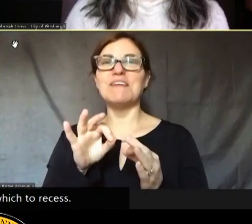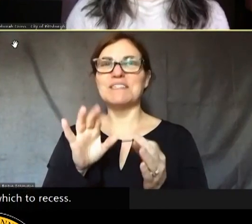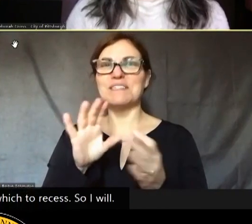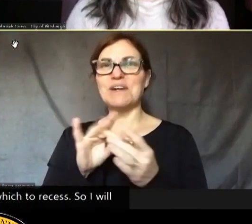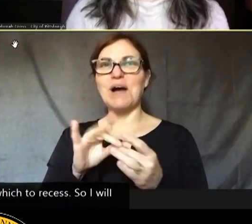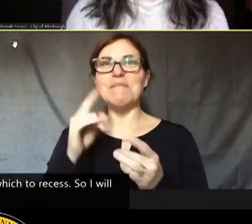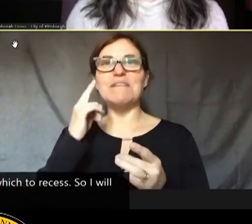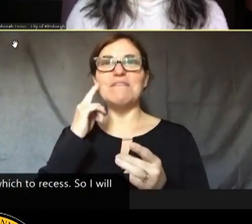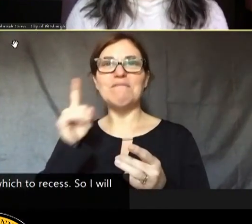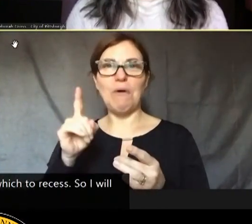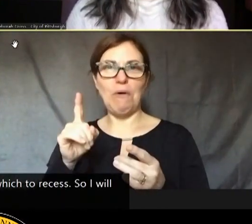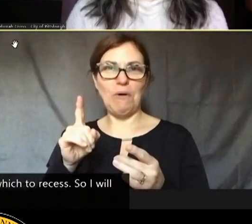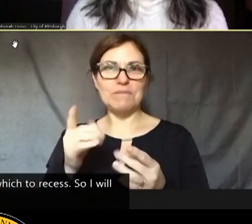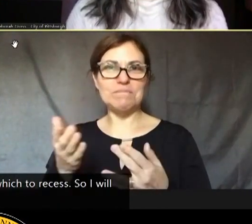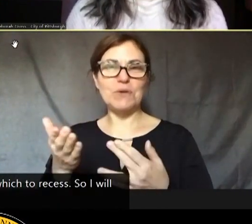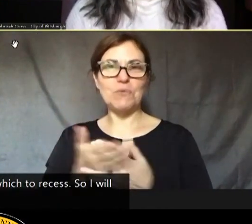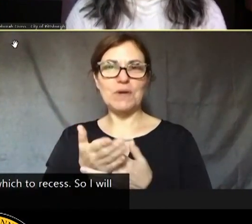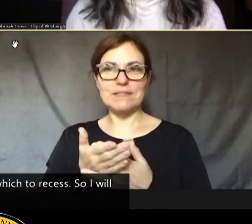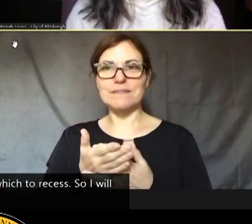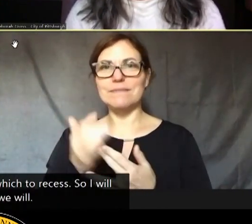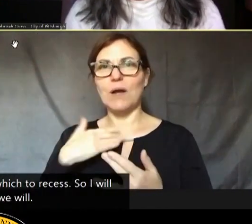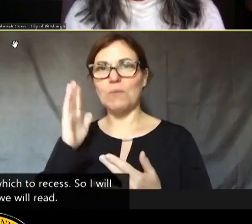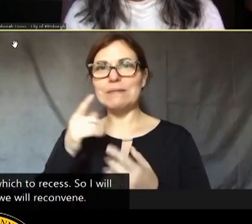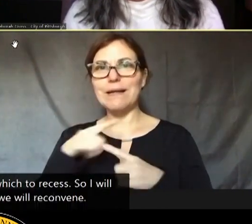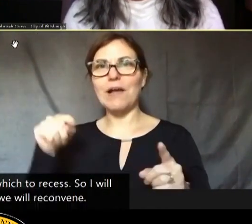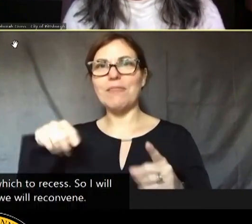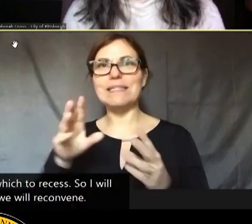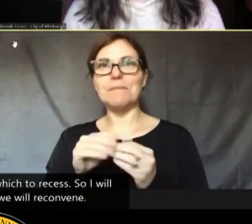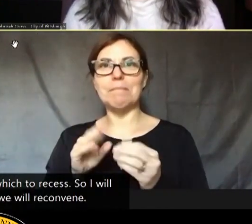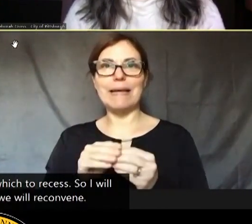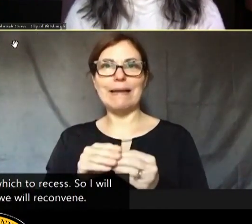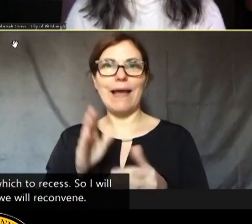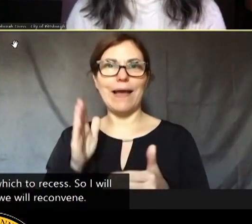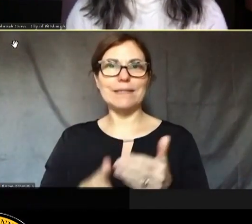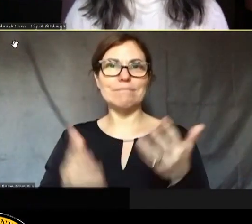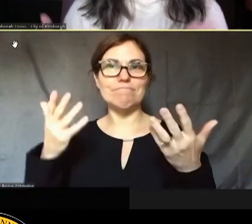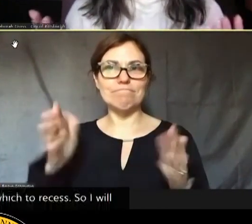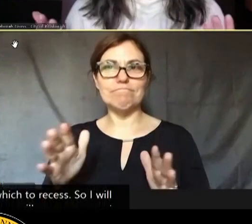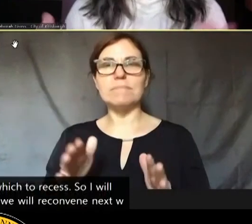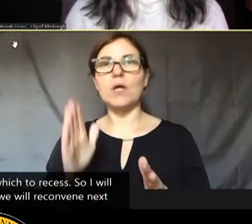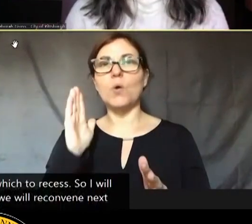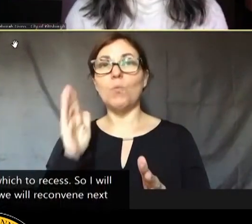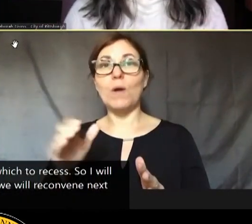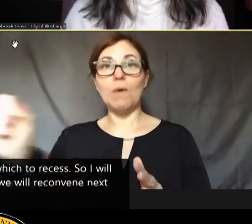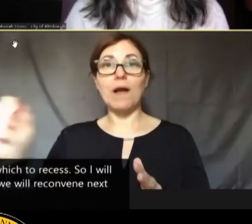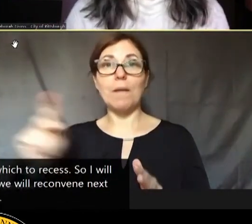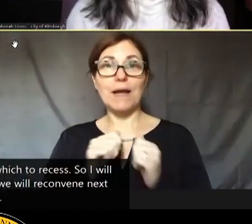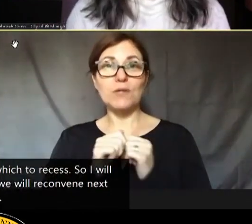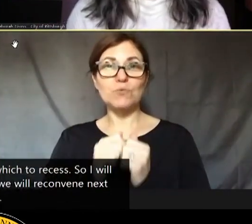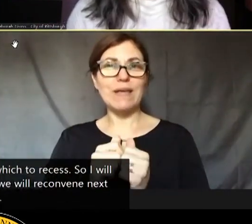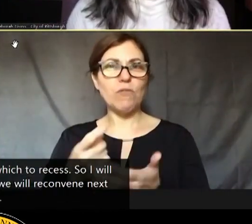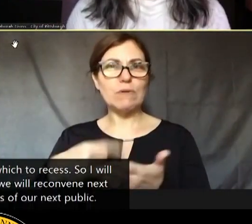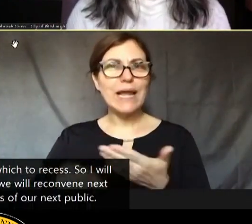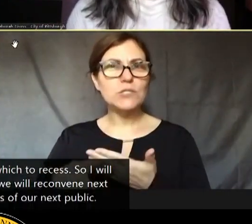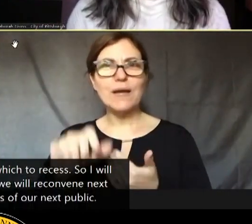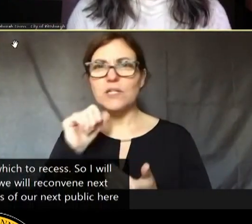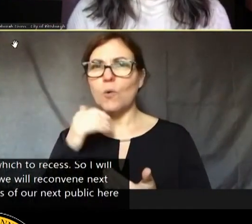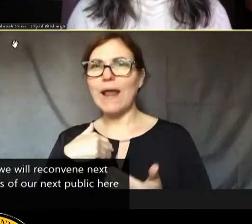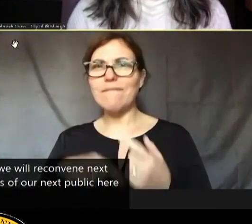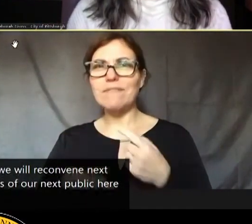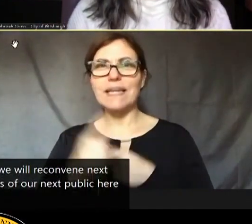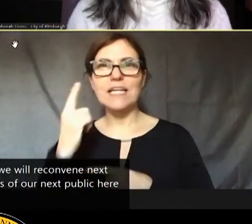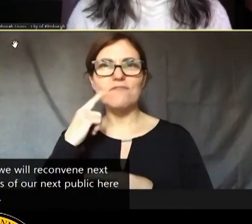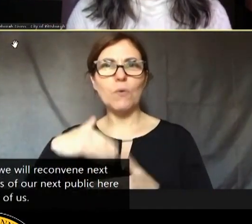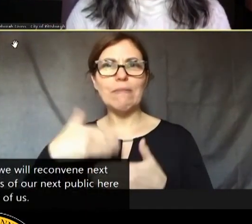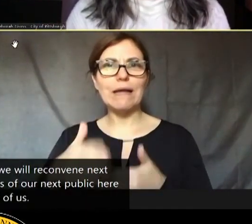will declare this meeting in recess. We will reconvene next week, and I don't have the dates of our next public hearing, our budget hearings in